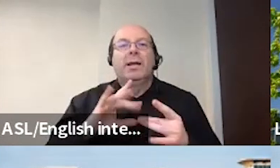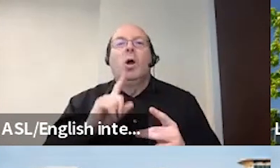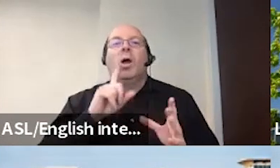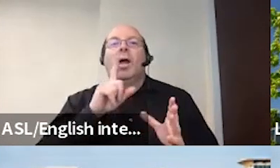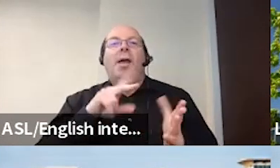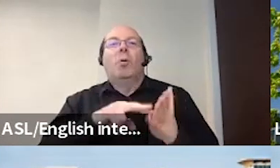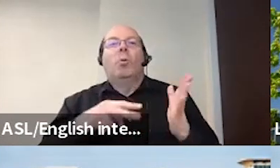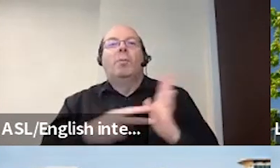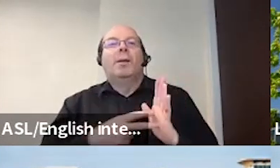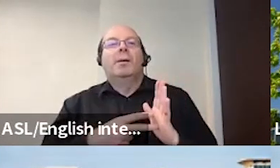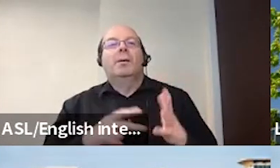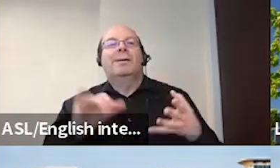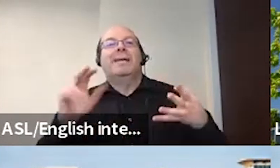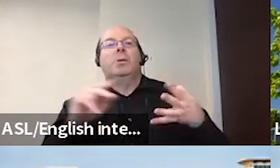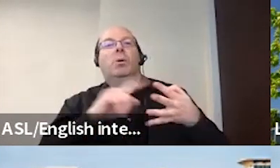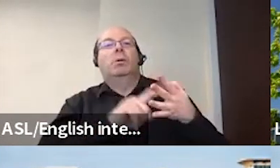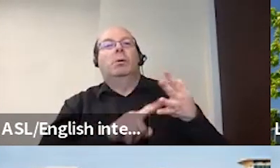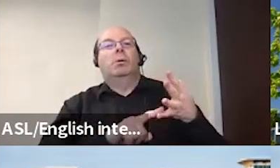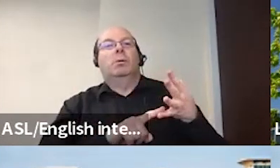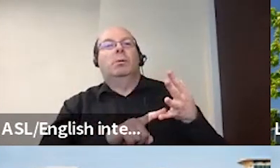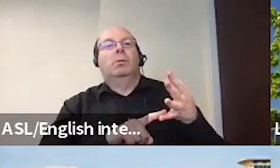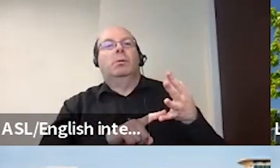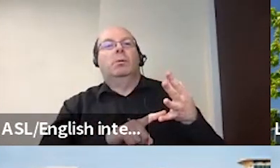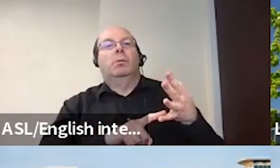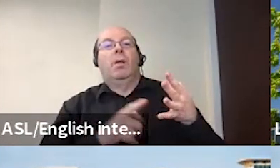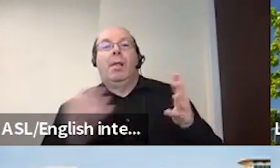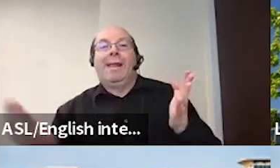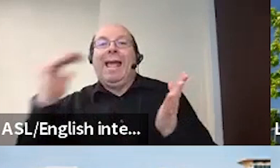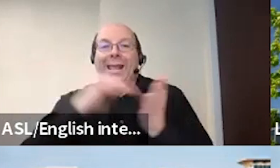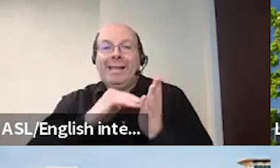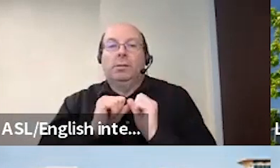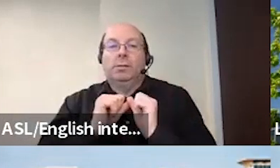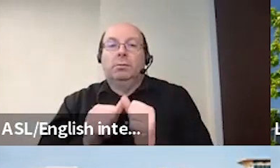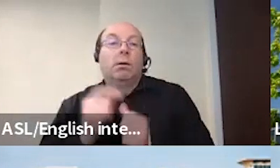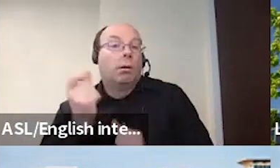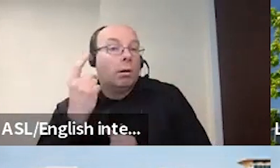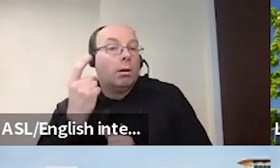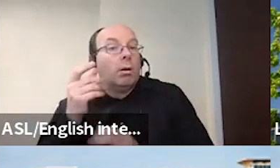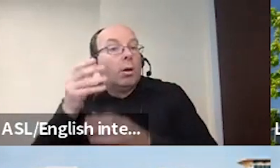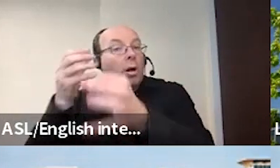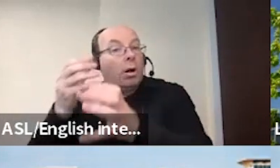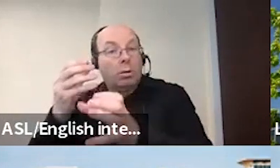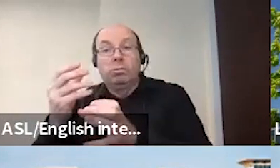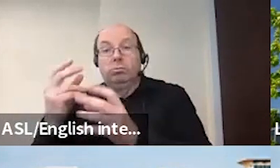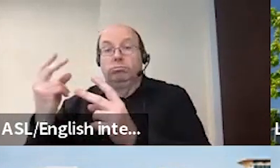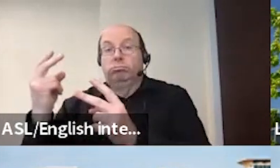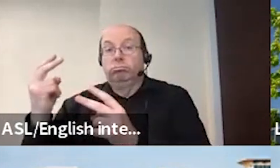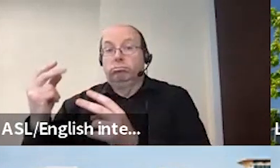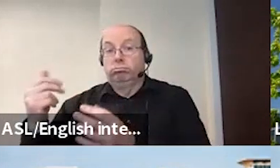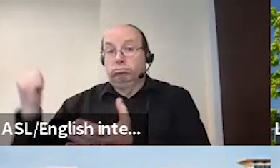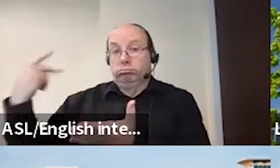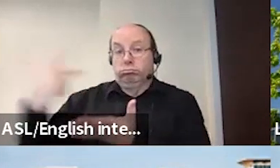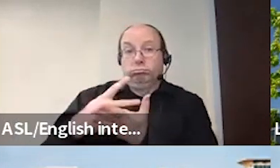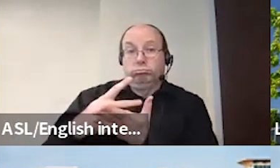looking until the end of January so we can resume these events, given if our experts give us the guidance to do so.